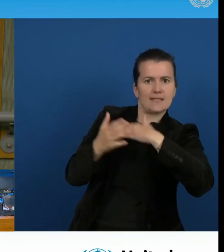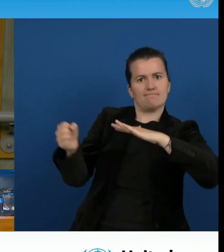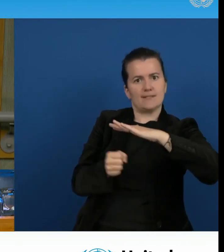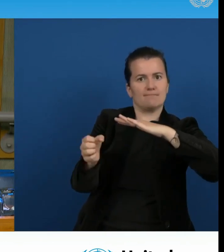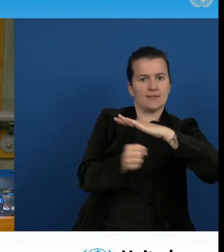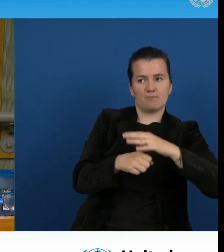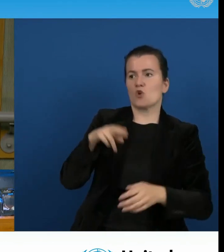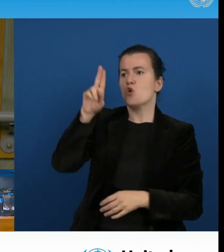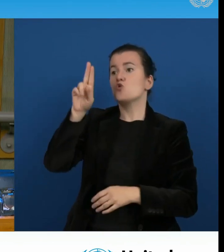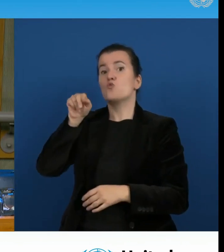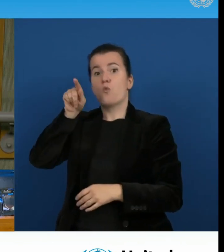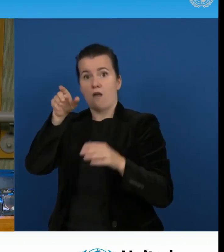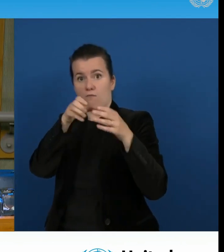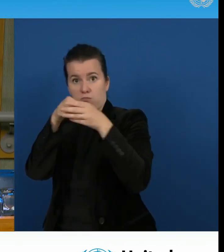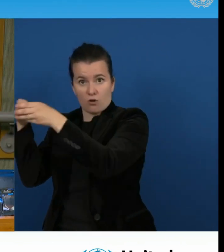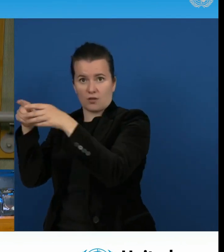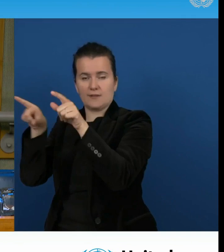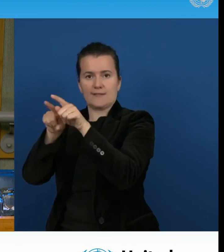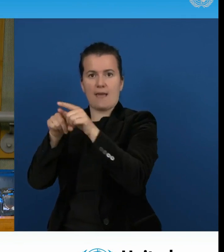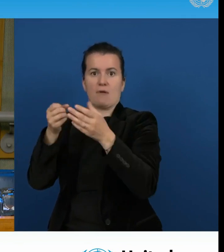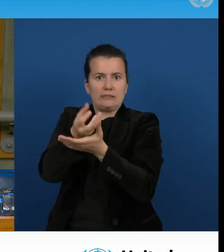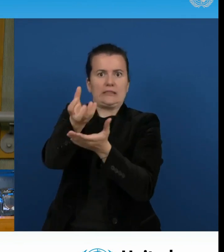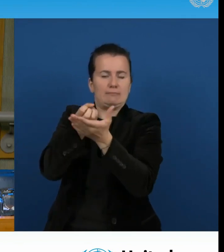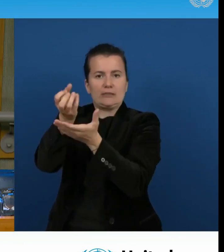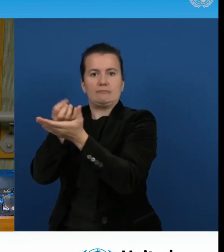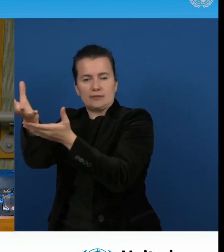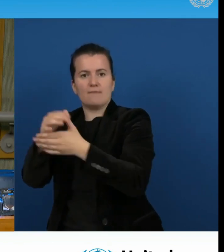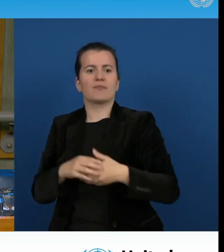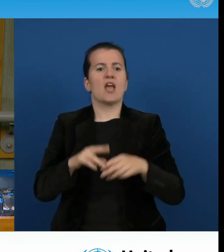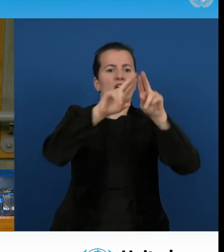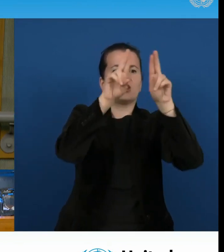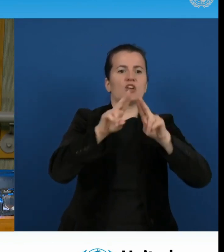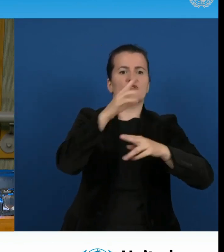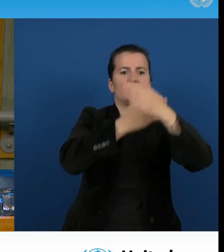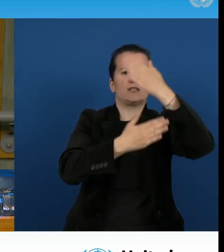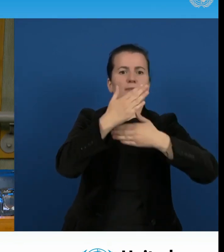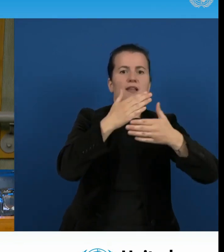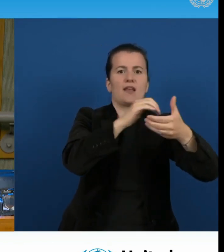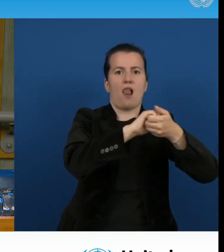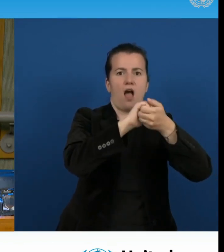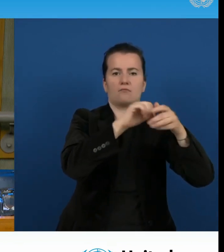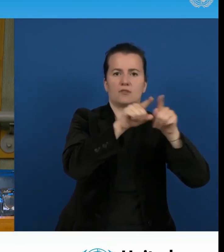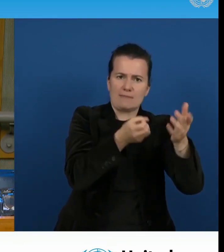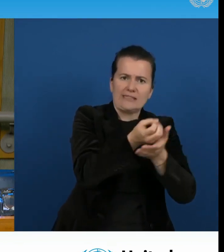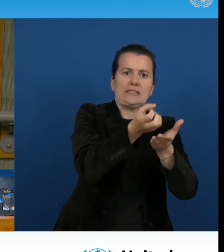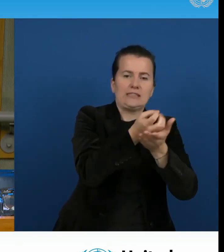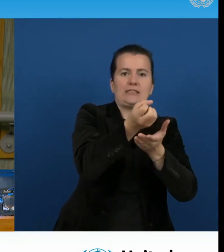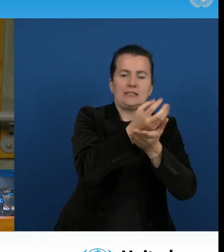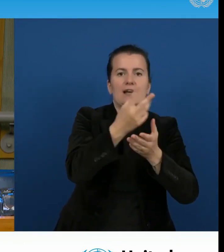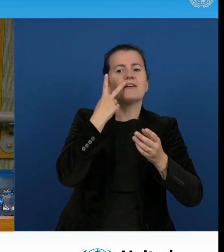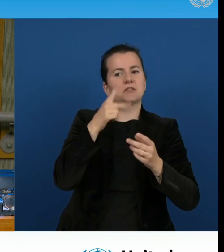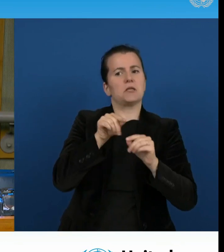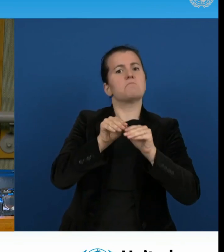Alliance. While much of the attention in this area is devoted to the negative impact that climate change has on persons with disabilities, the focus